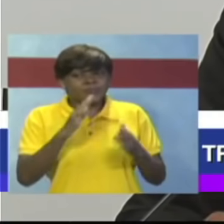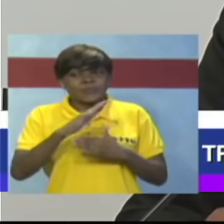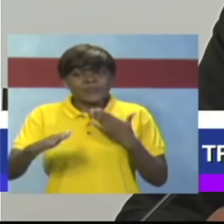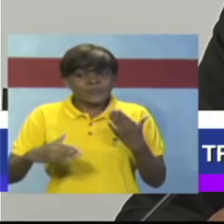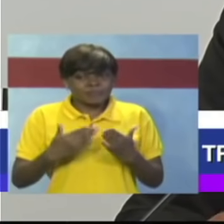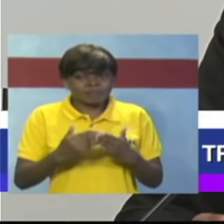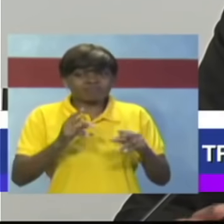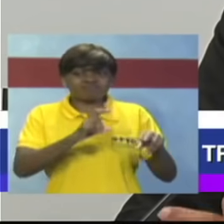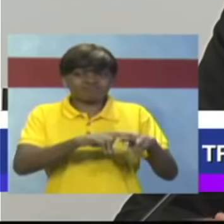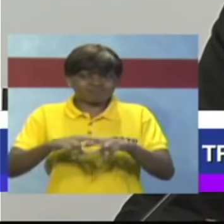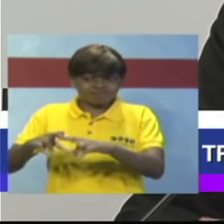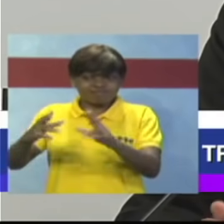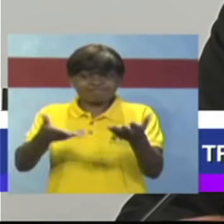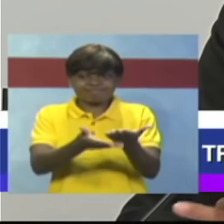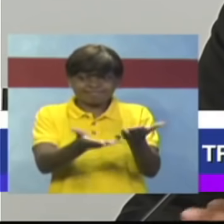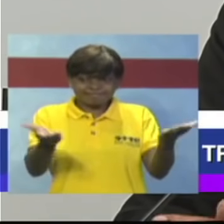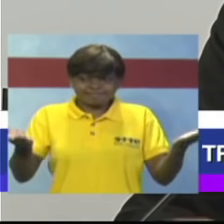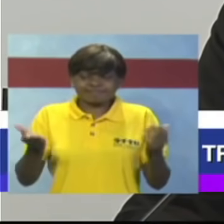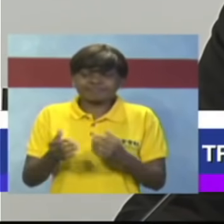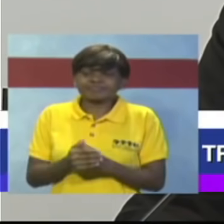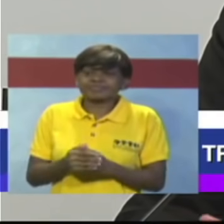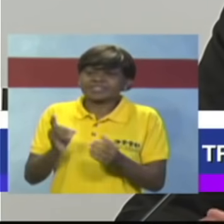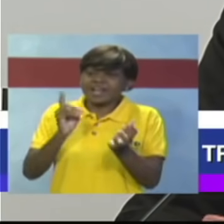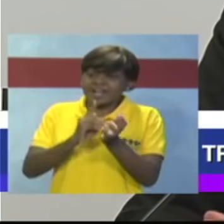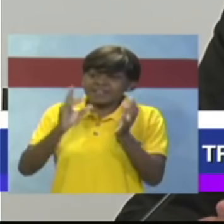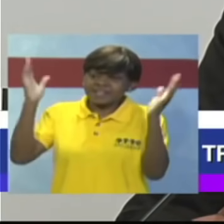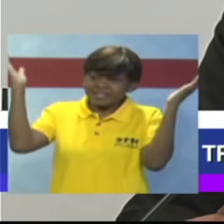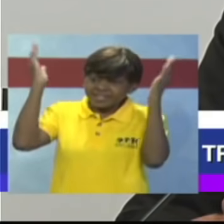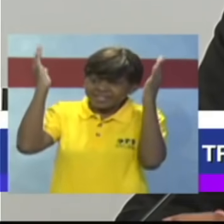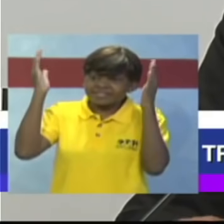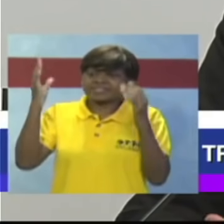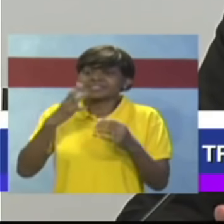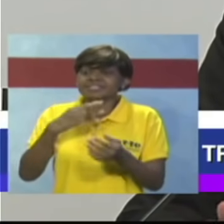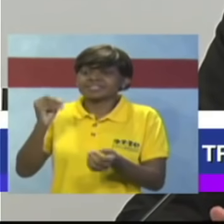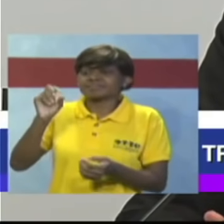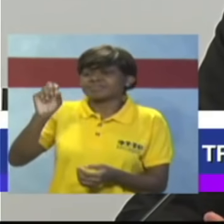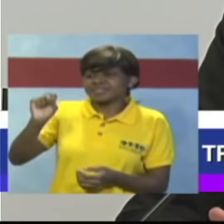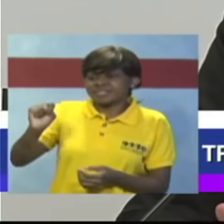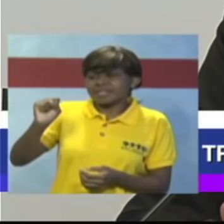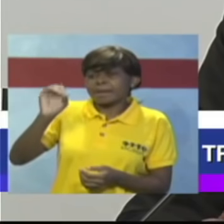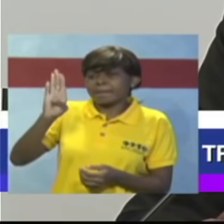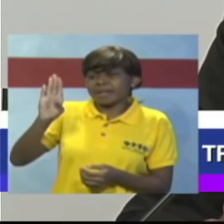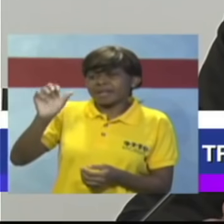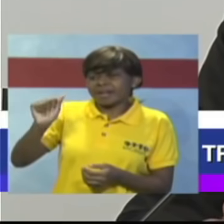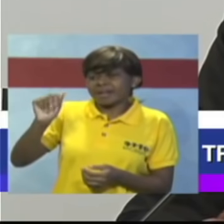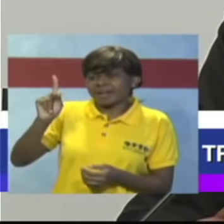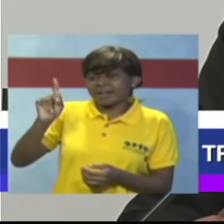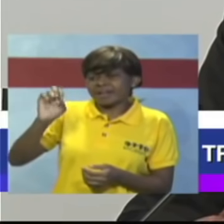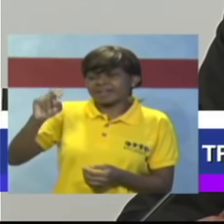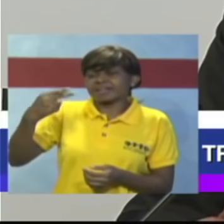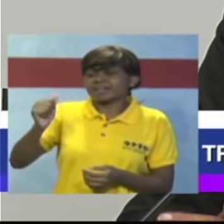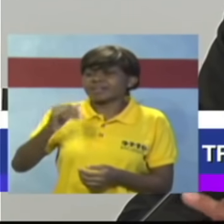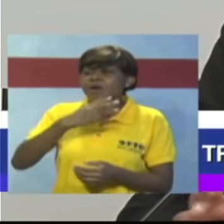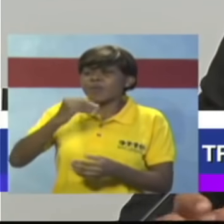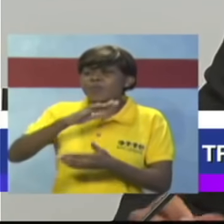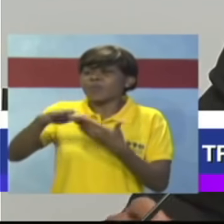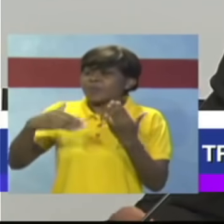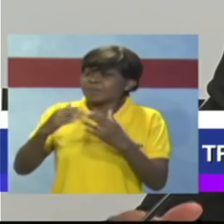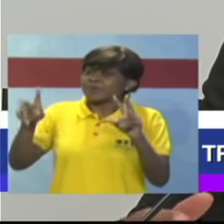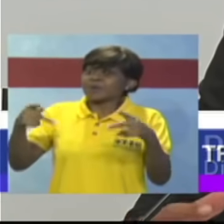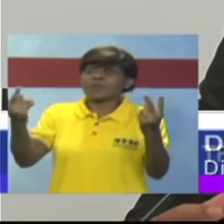of the panel, Dr. Hines and CEO Ms. Salisha Bash. Good morning to members of the viewing and listening